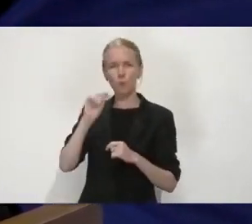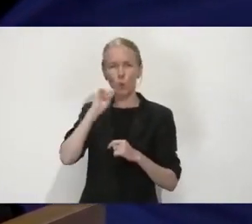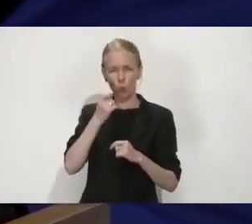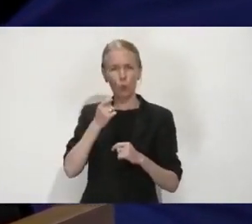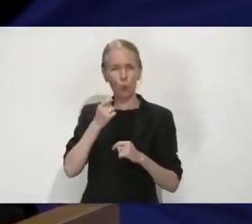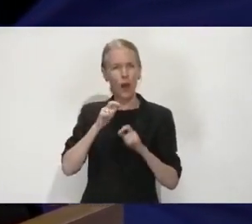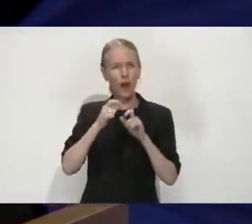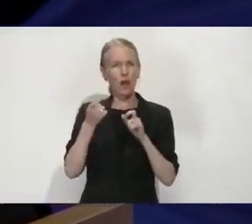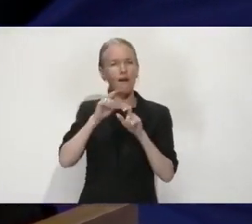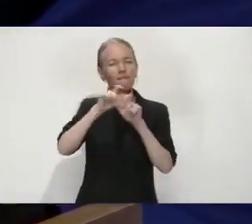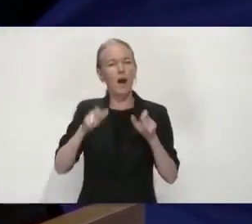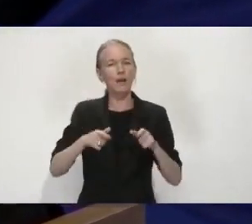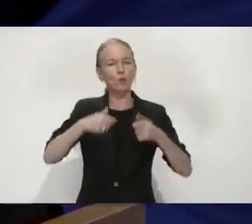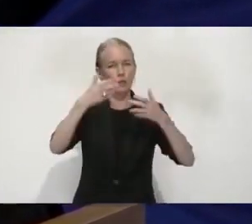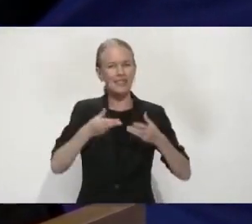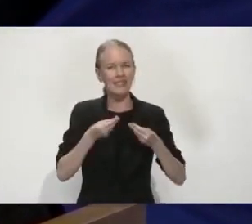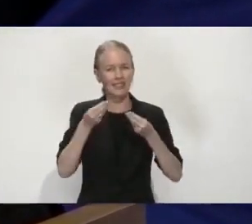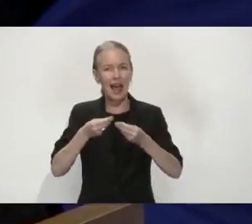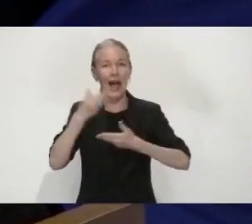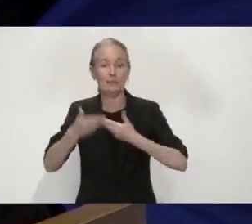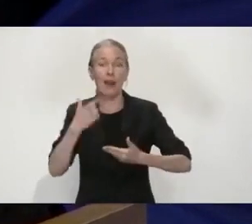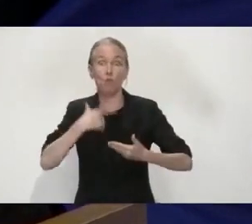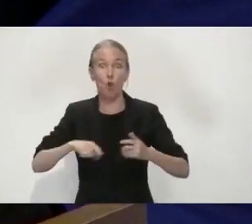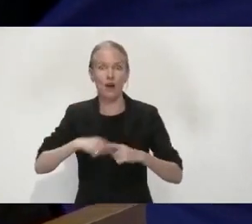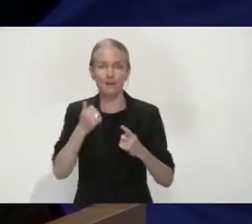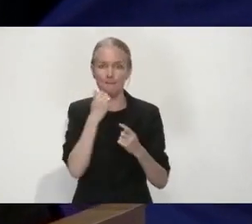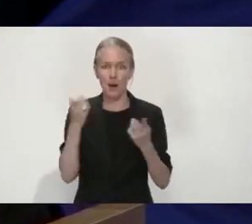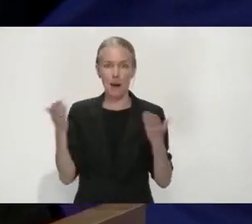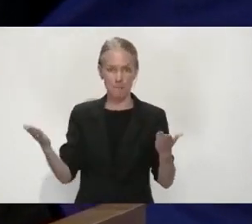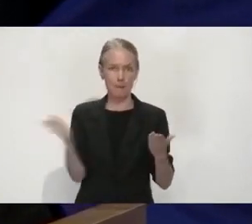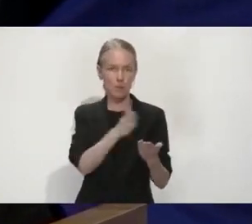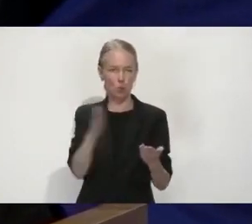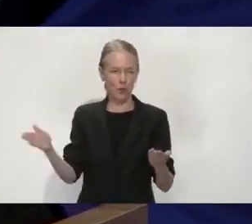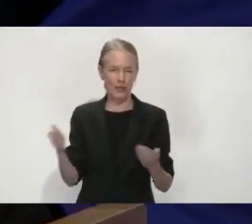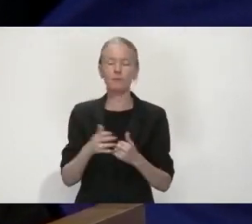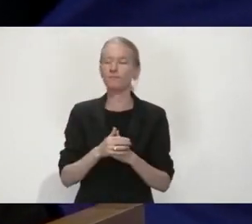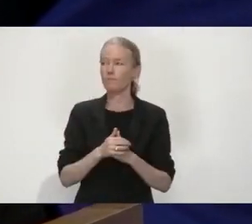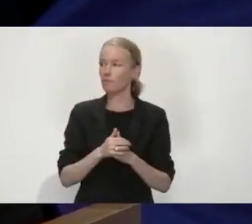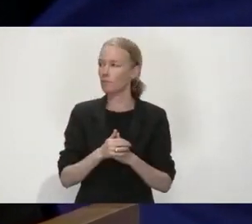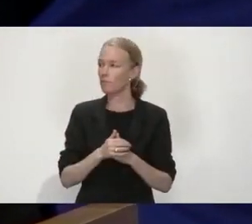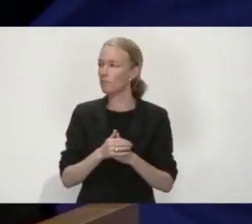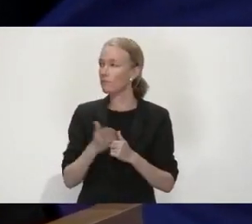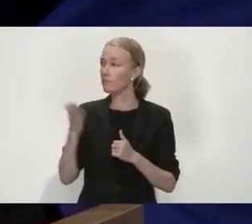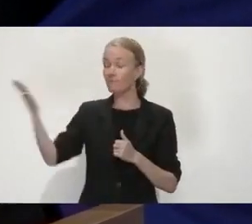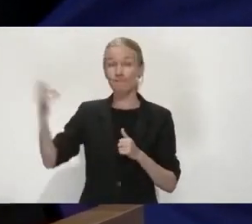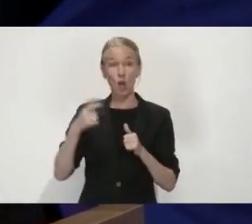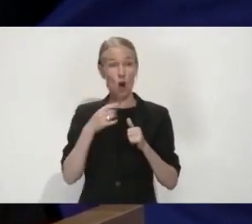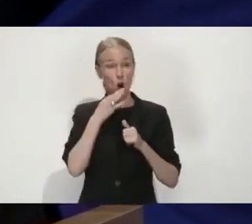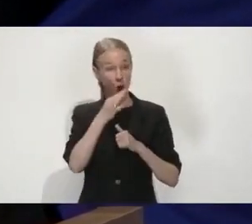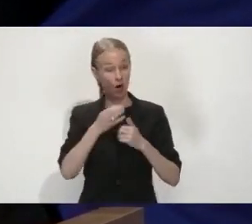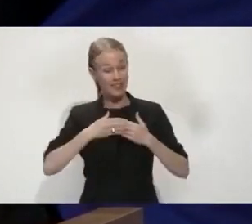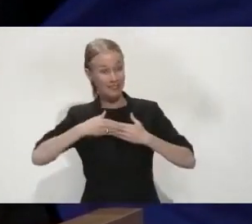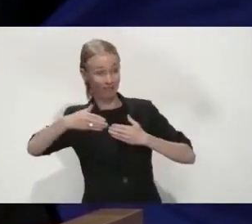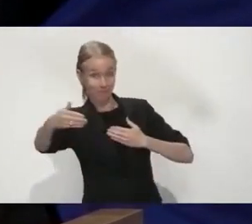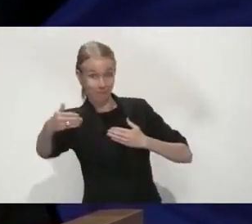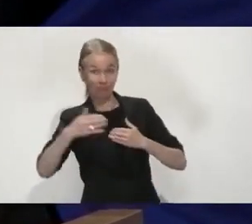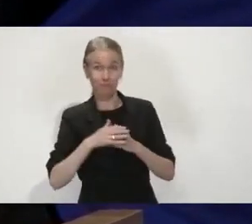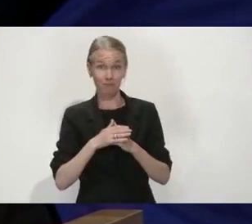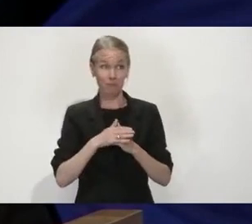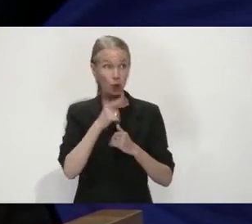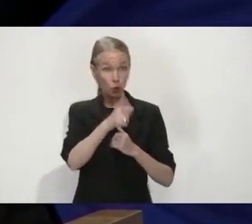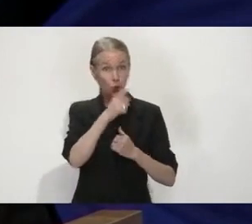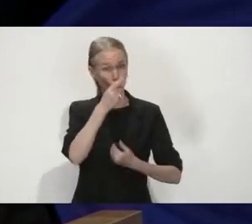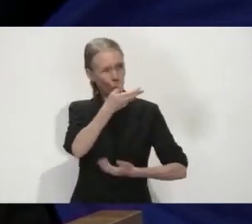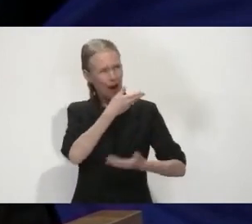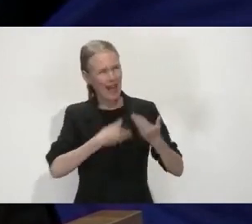medium to longer term, could you just talk us through what your thinking has been, perhaps in terms of looking at other solutions for longer